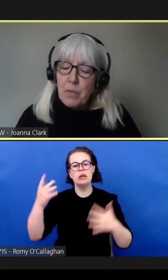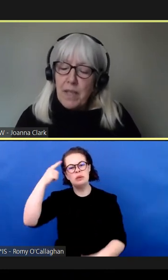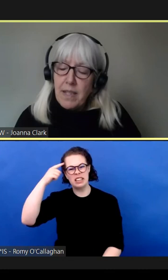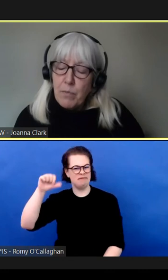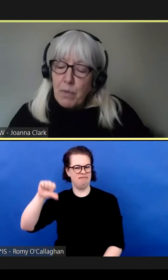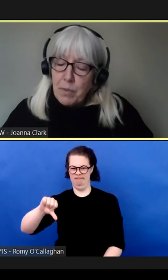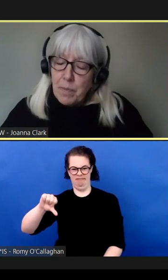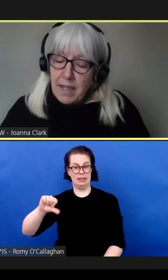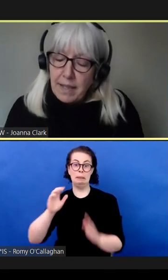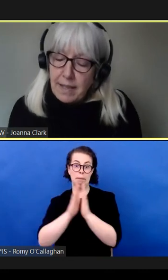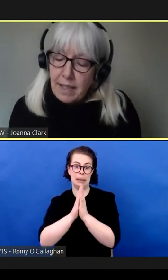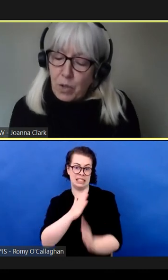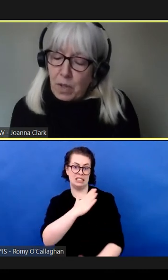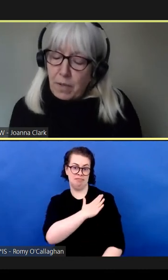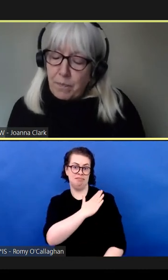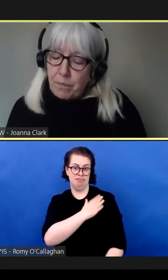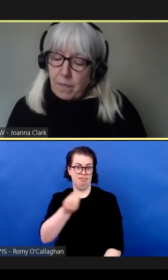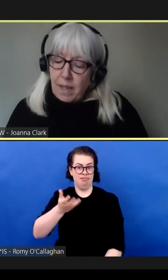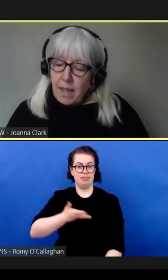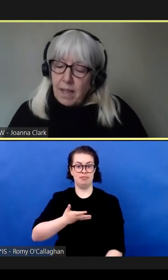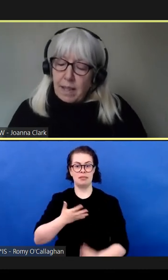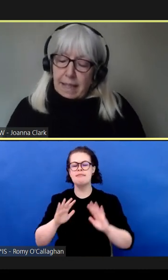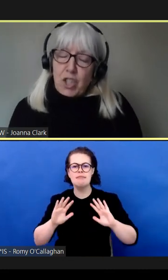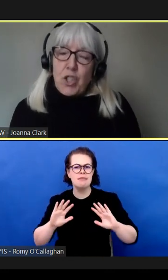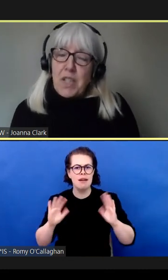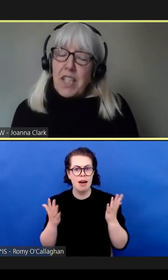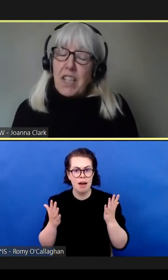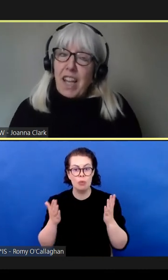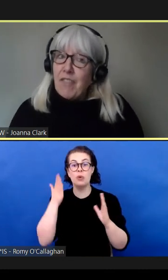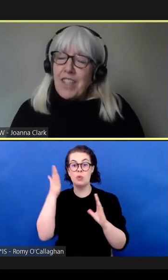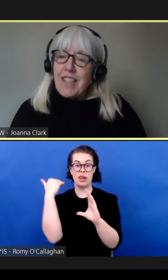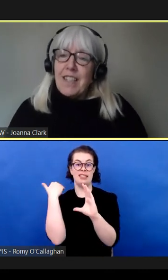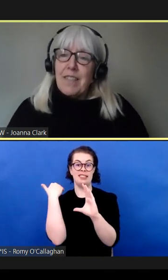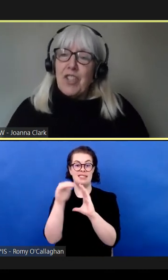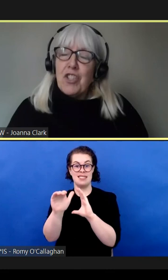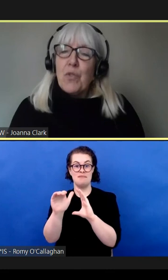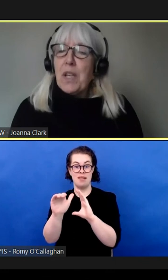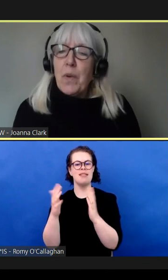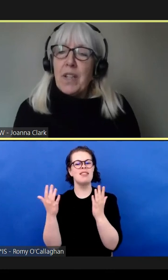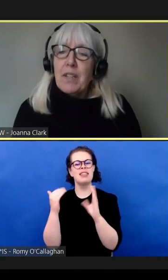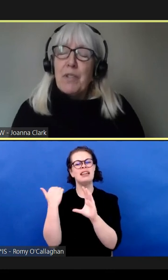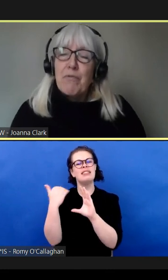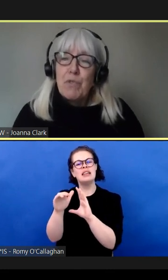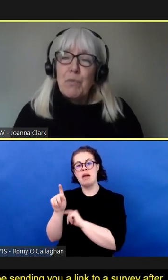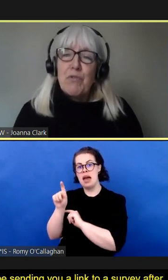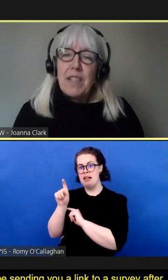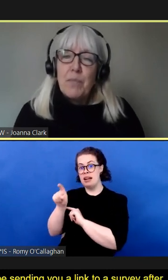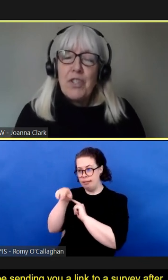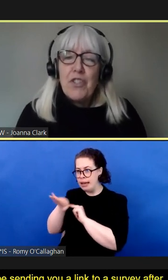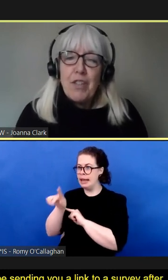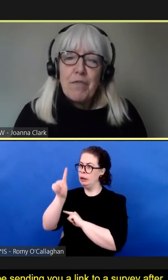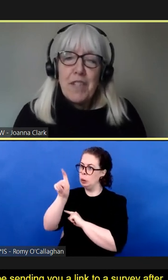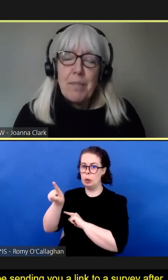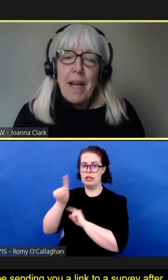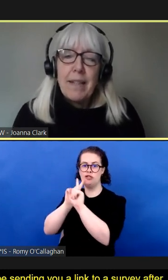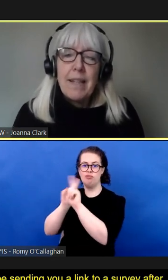will be sending you a link to a survey after this, just a quick one. We would really appreciate